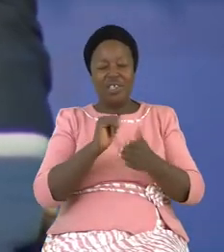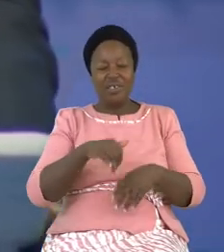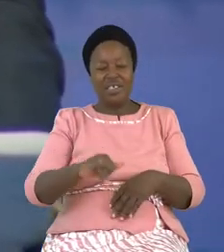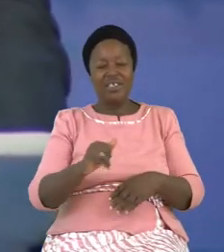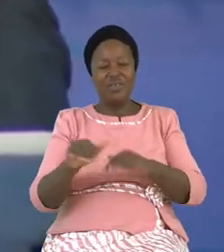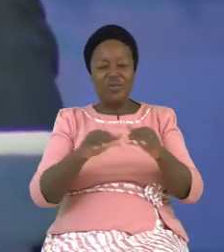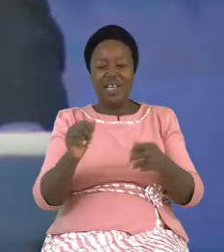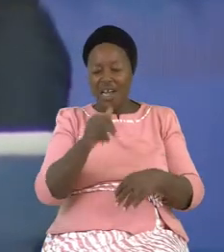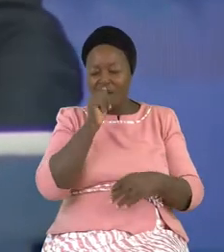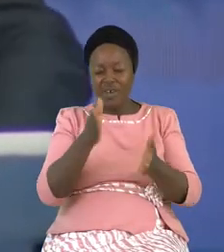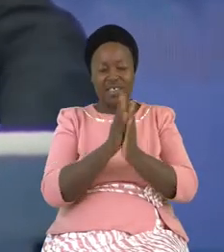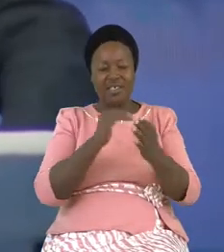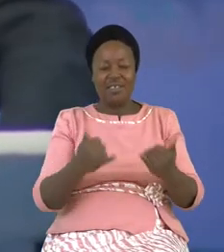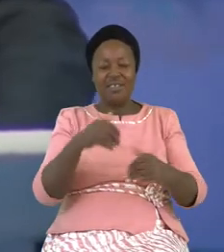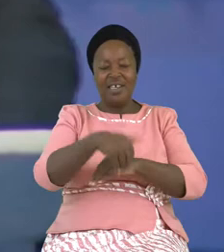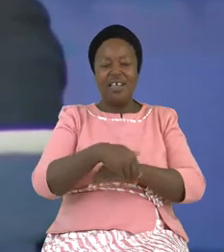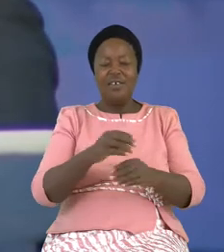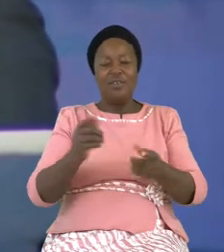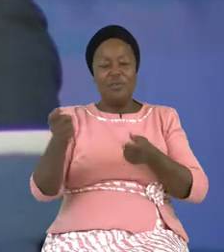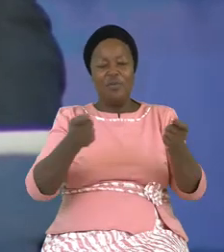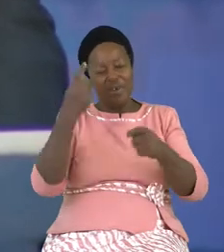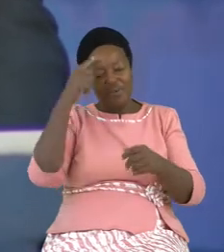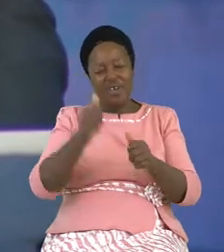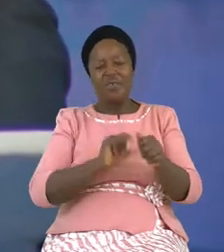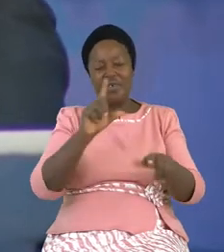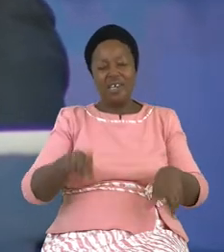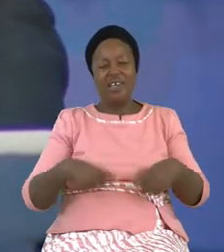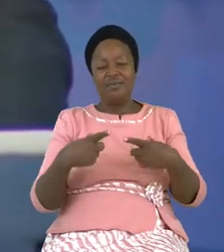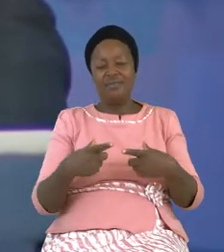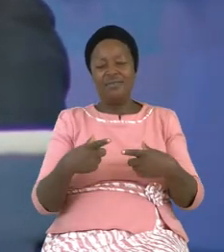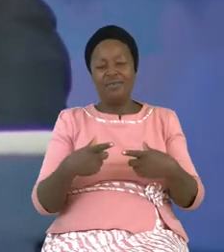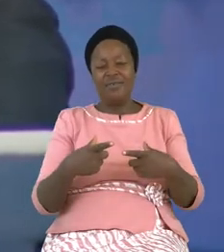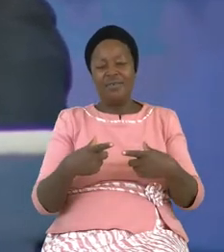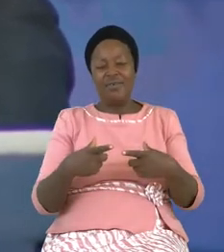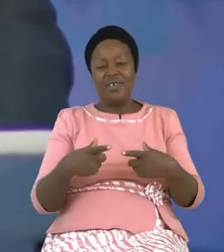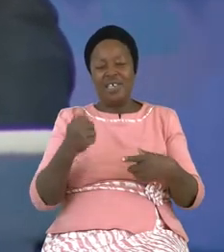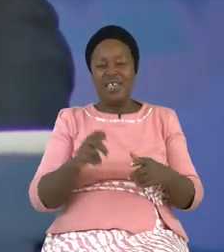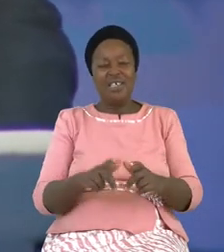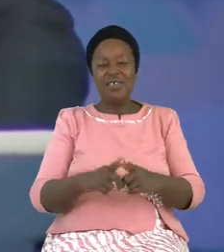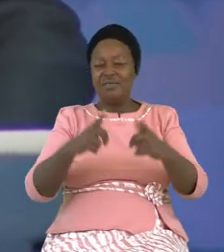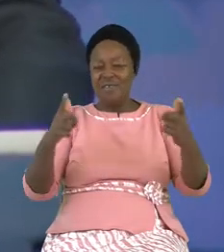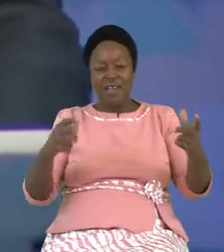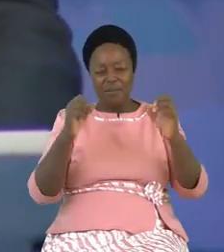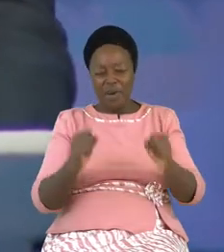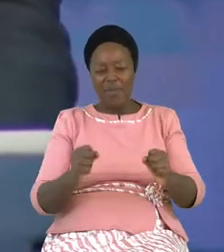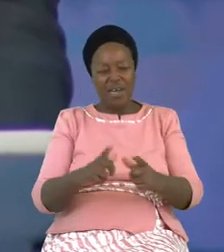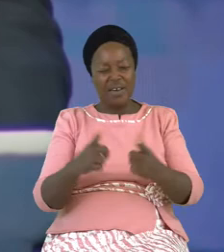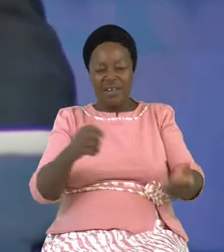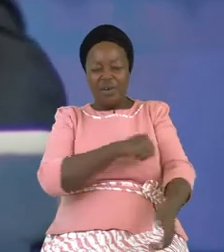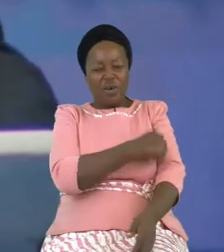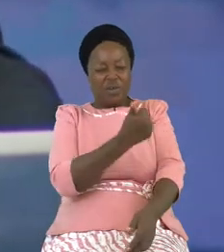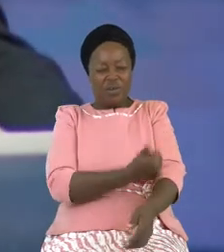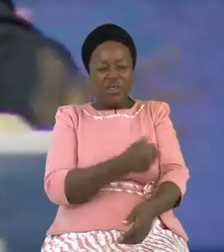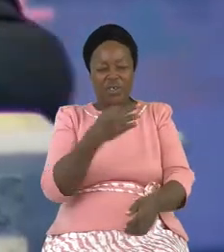asking tonight, dominion for every life. The great power, the great authority of the Lord